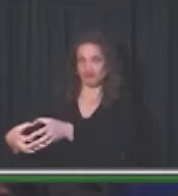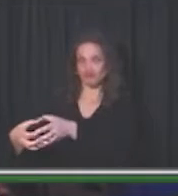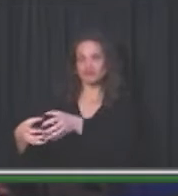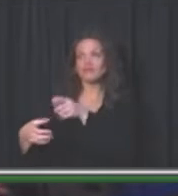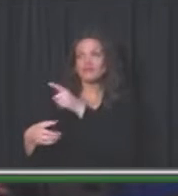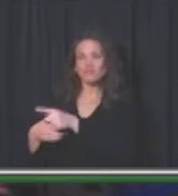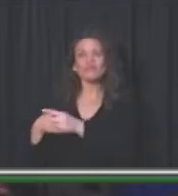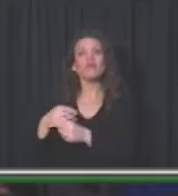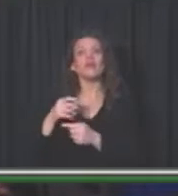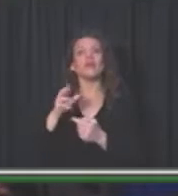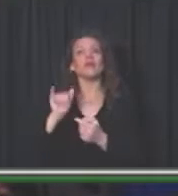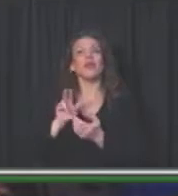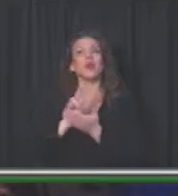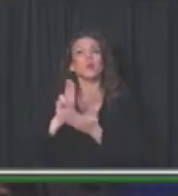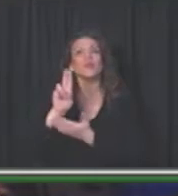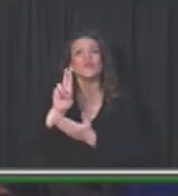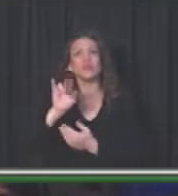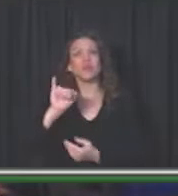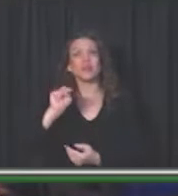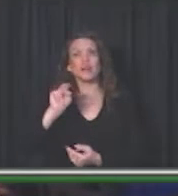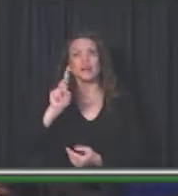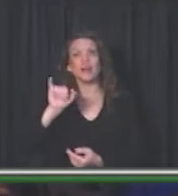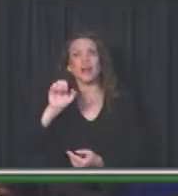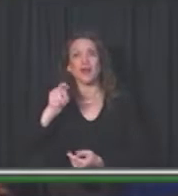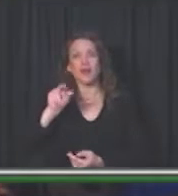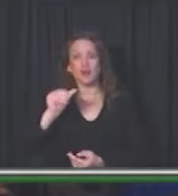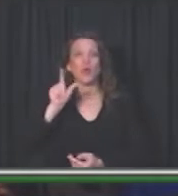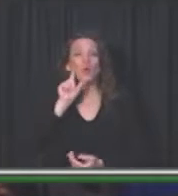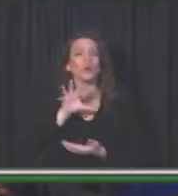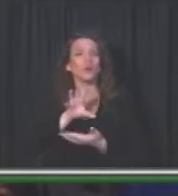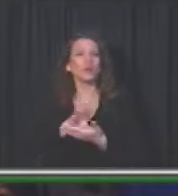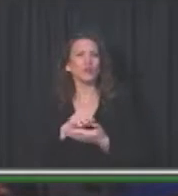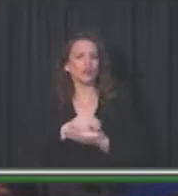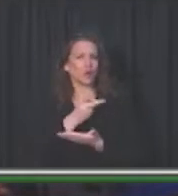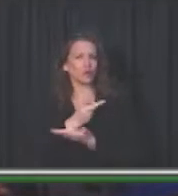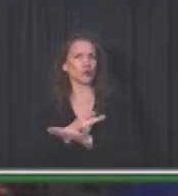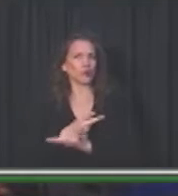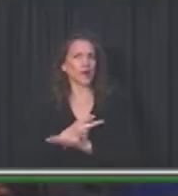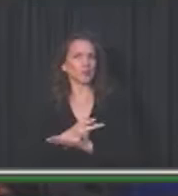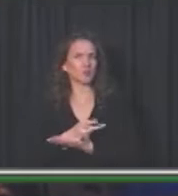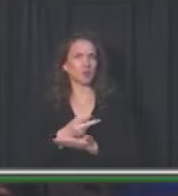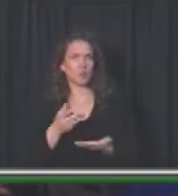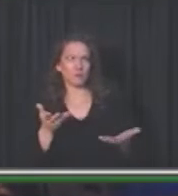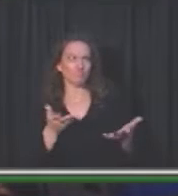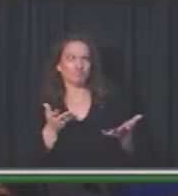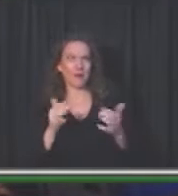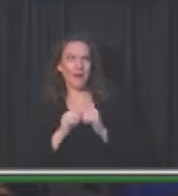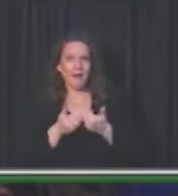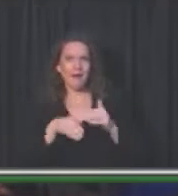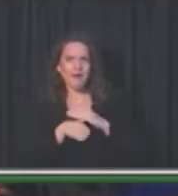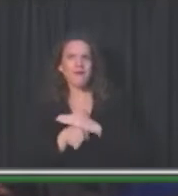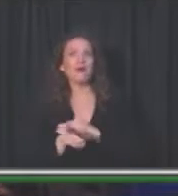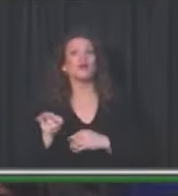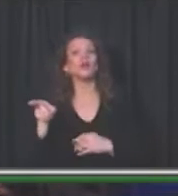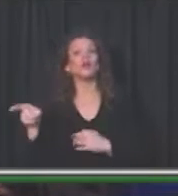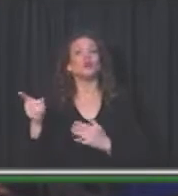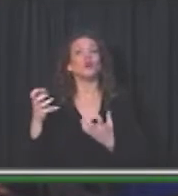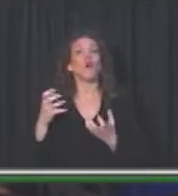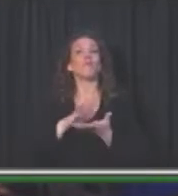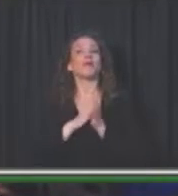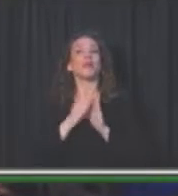like so that she can become a professor of speech and